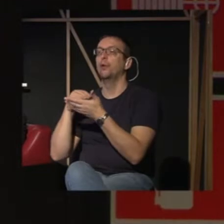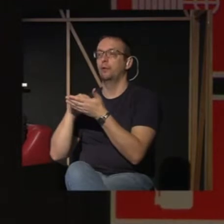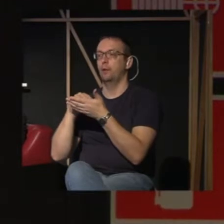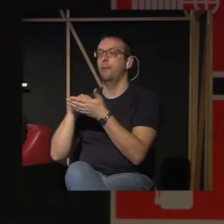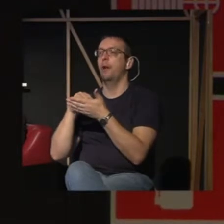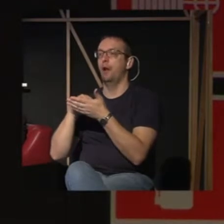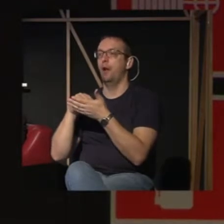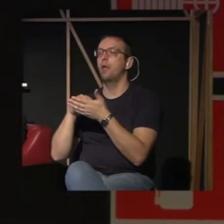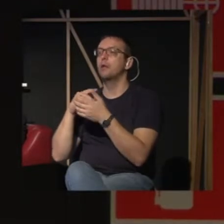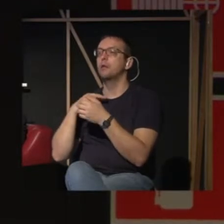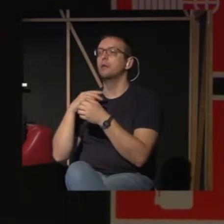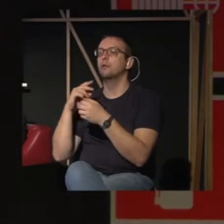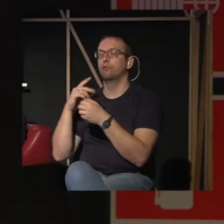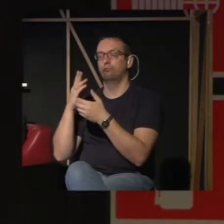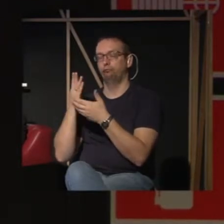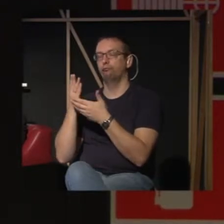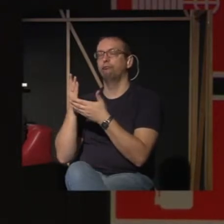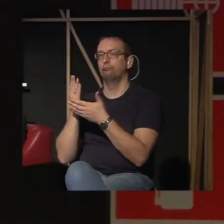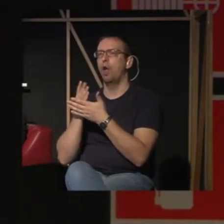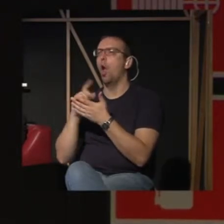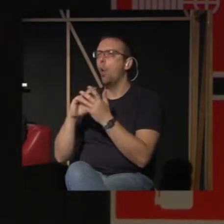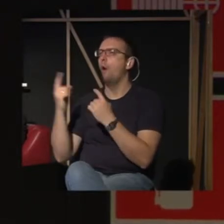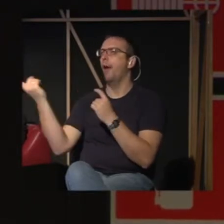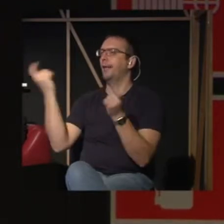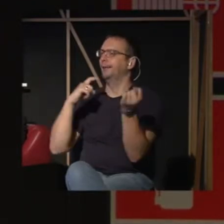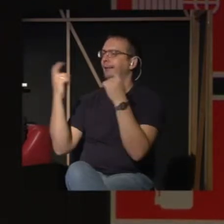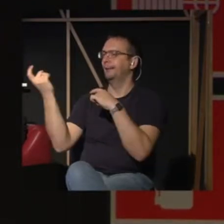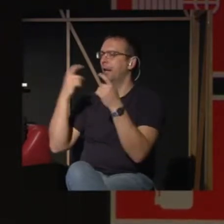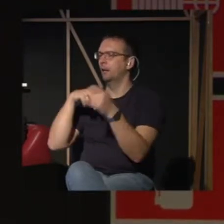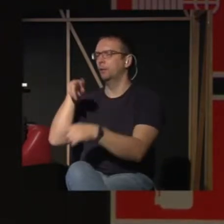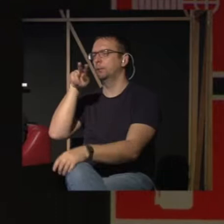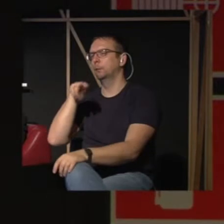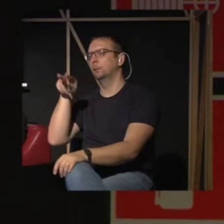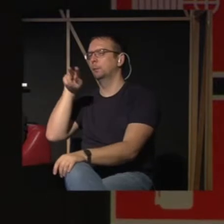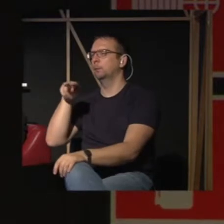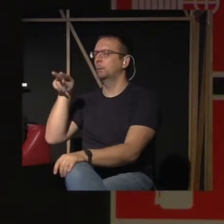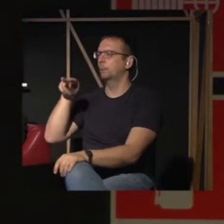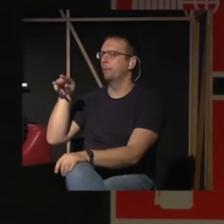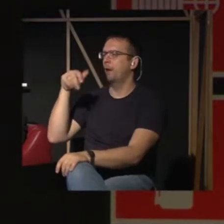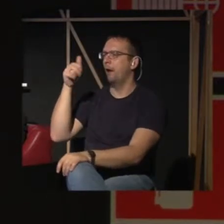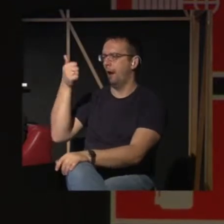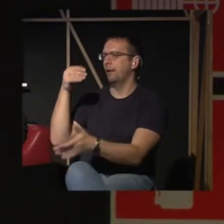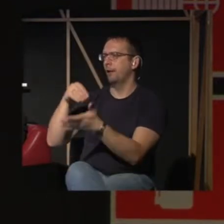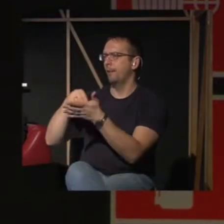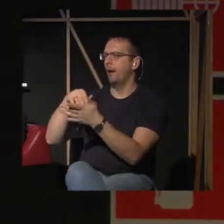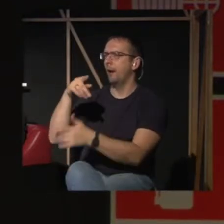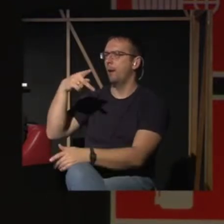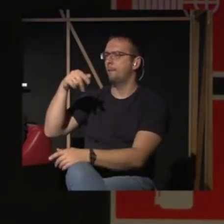mentioned, Pavel is one of them, and he is here with us today. And we also had spectator